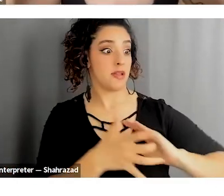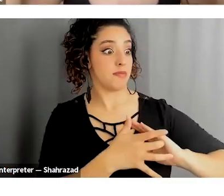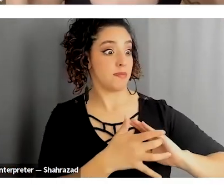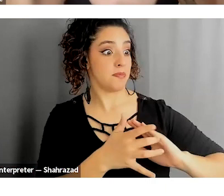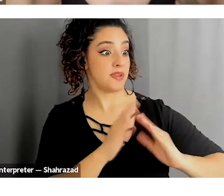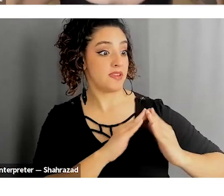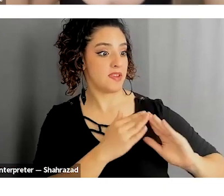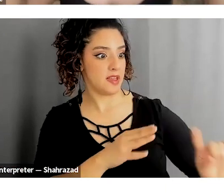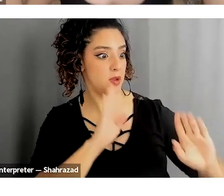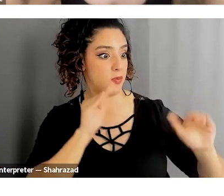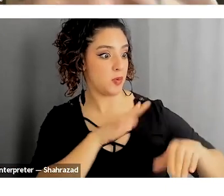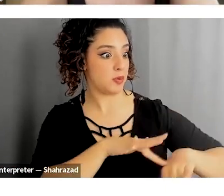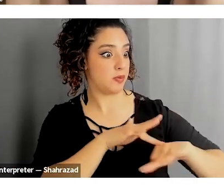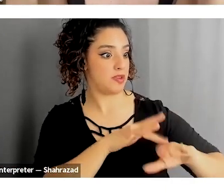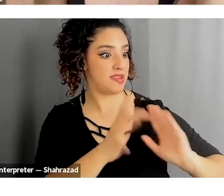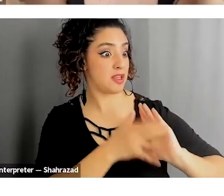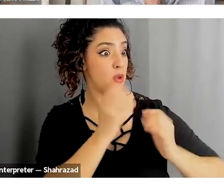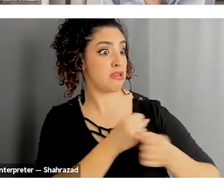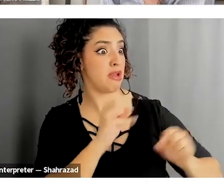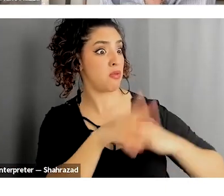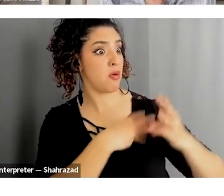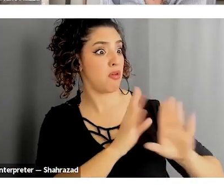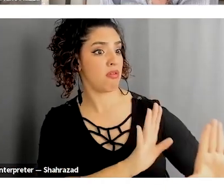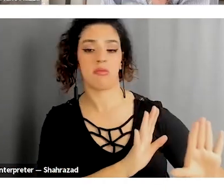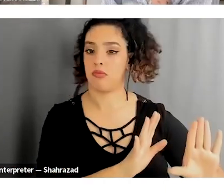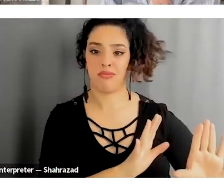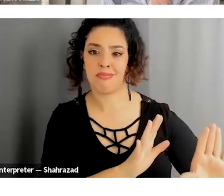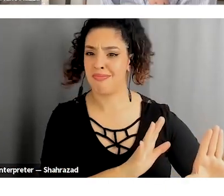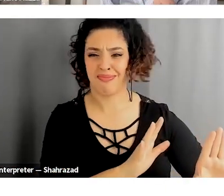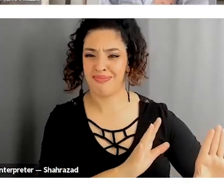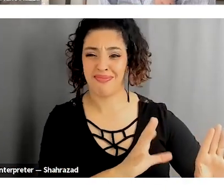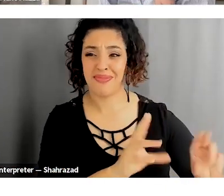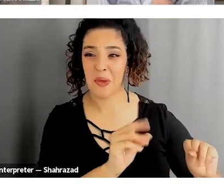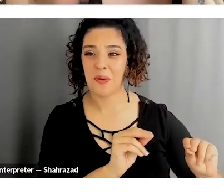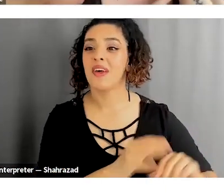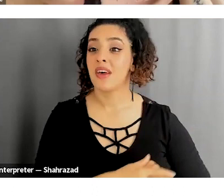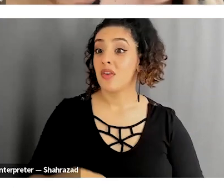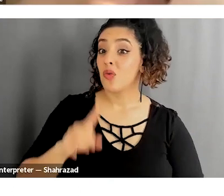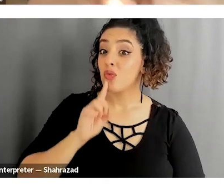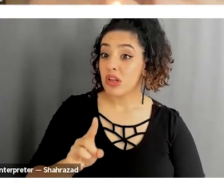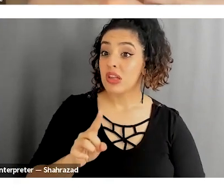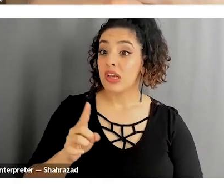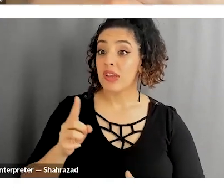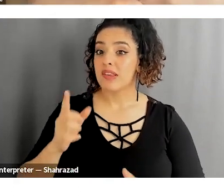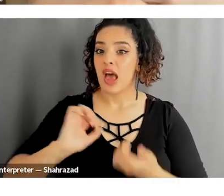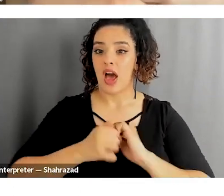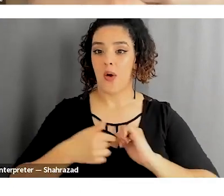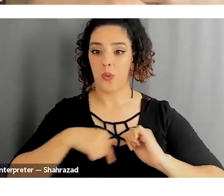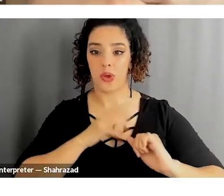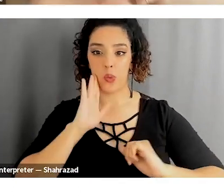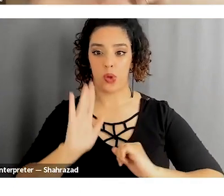not technology is gonna save the world. It's not like basically the rewilding of urban